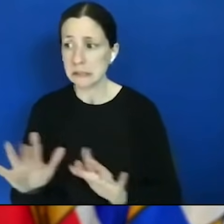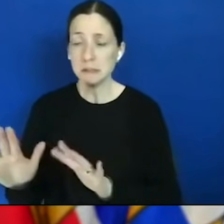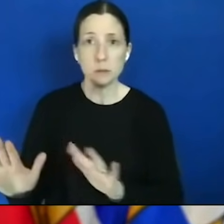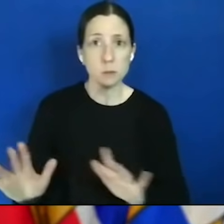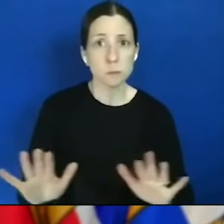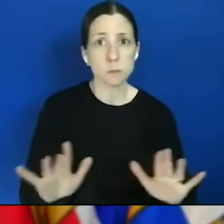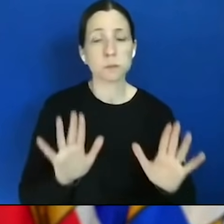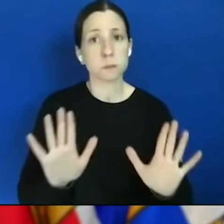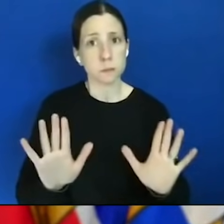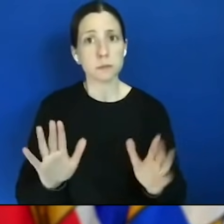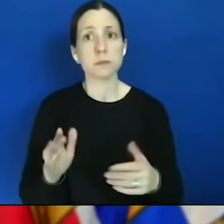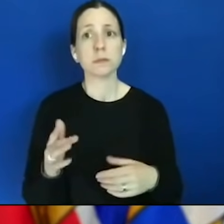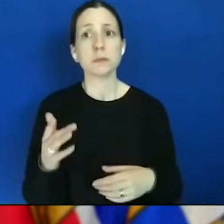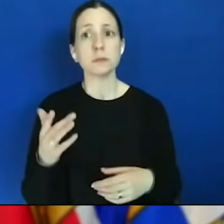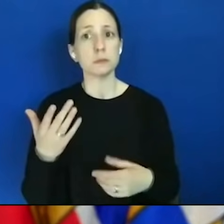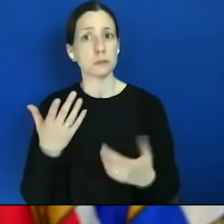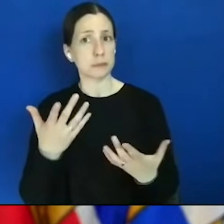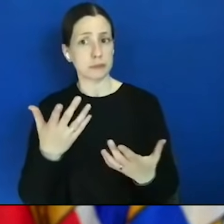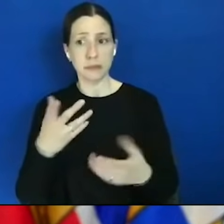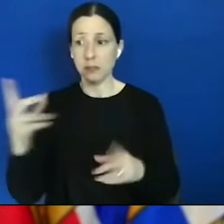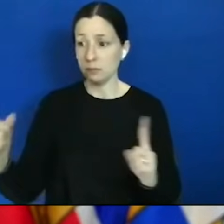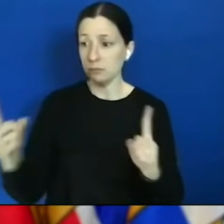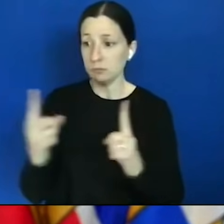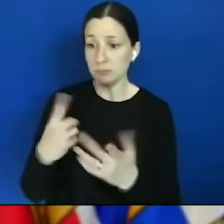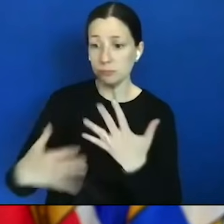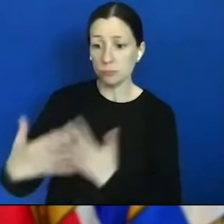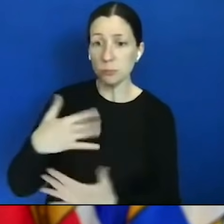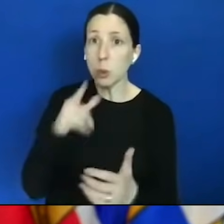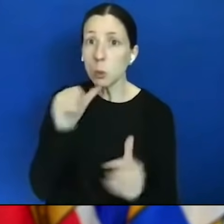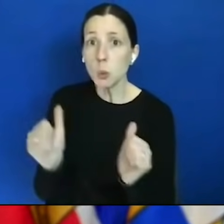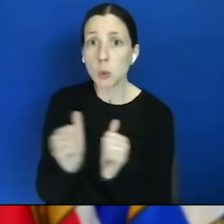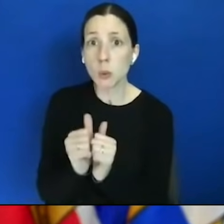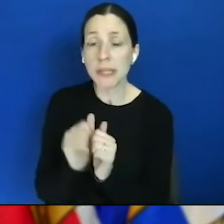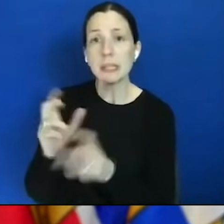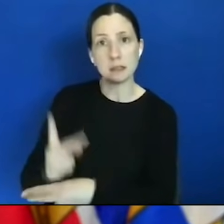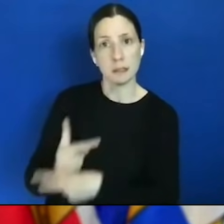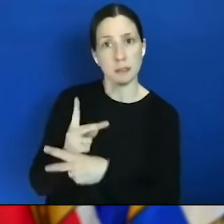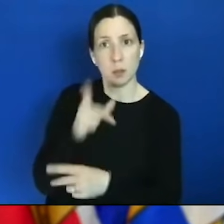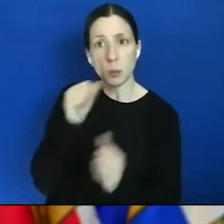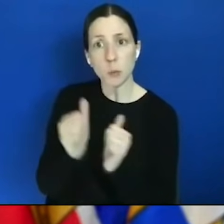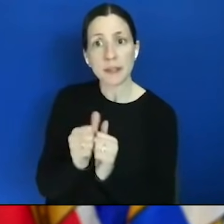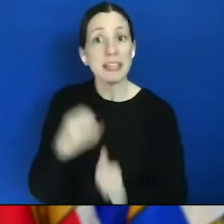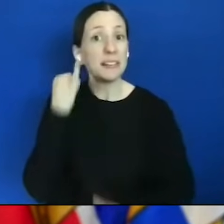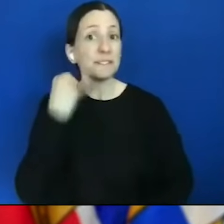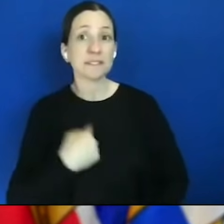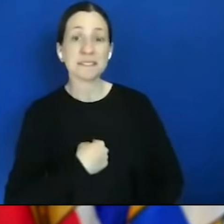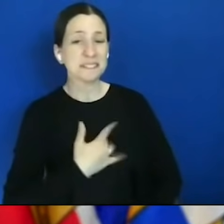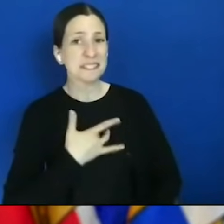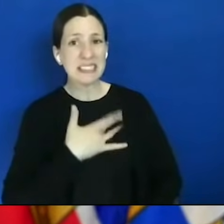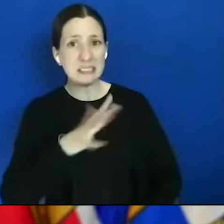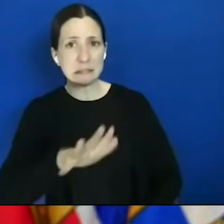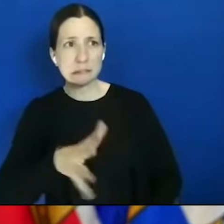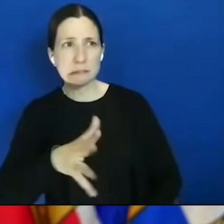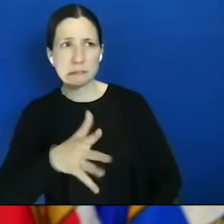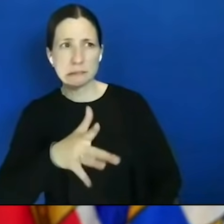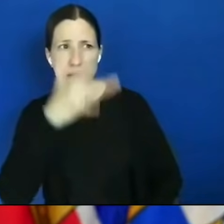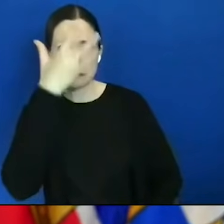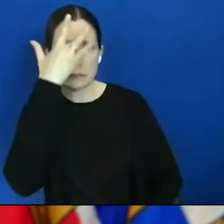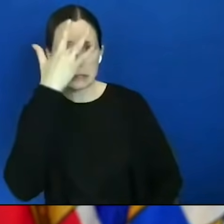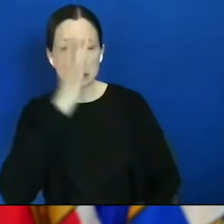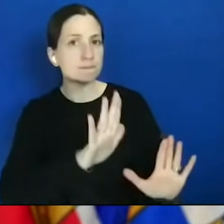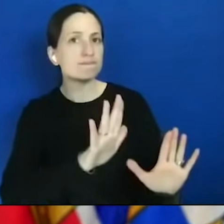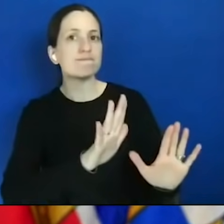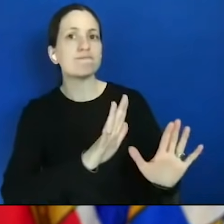make sure that we know who we're spending time with, where we're going, if we're feeling unwell, to stay away and to get